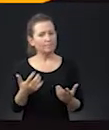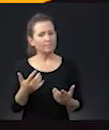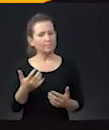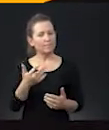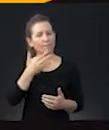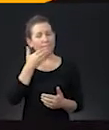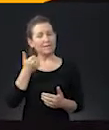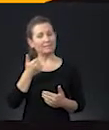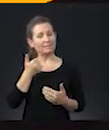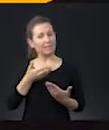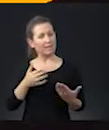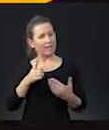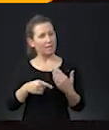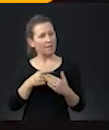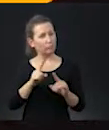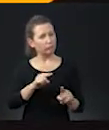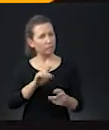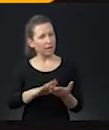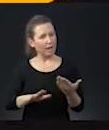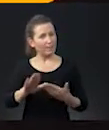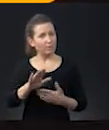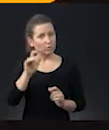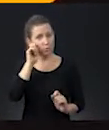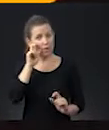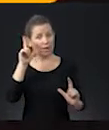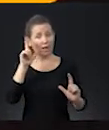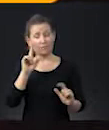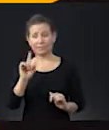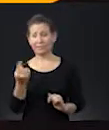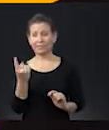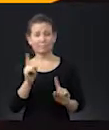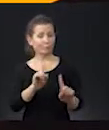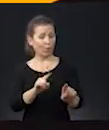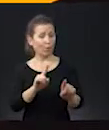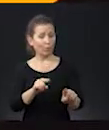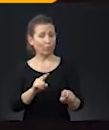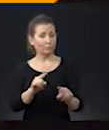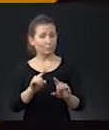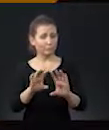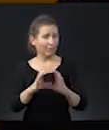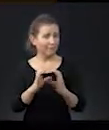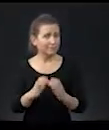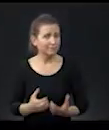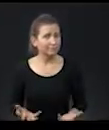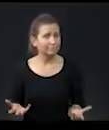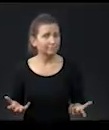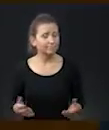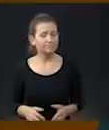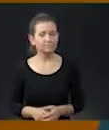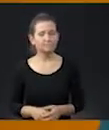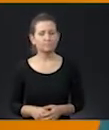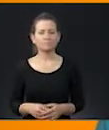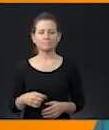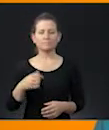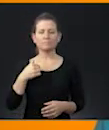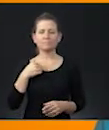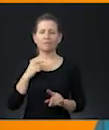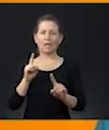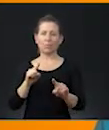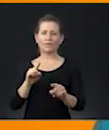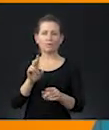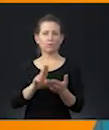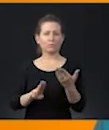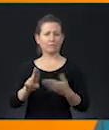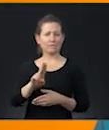The best thing going to college is wake up and just go to college and learn stuff. I went to the University of